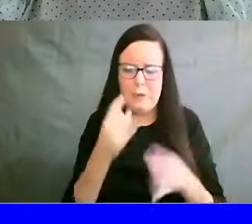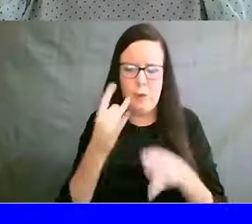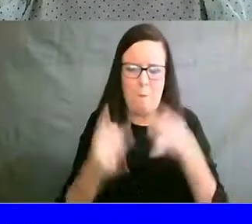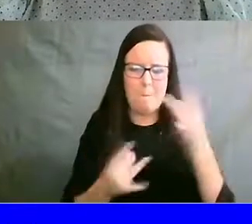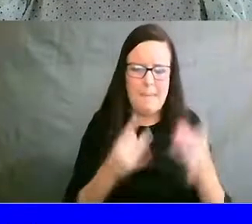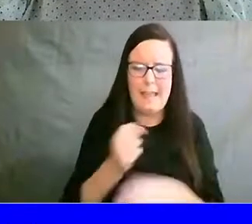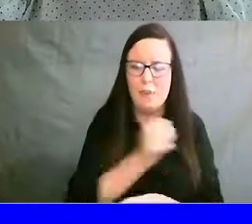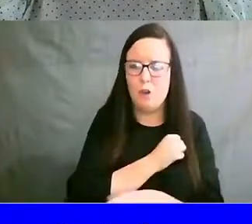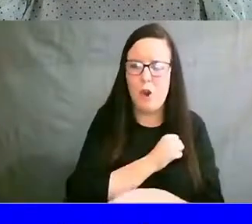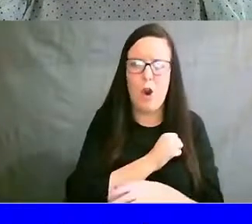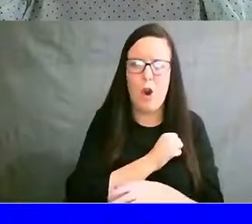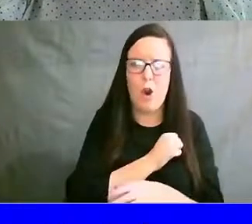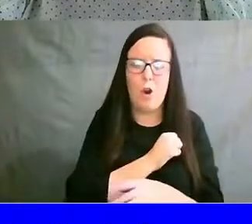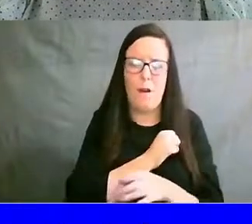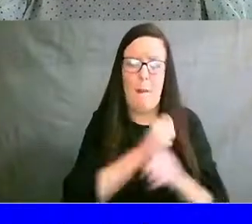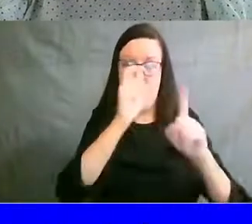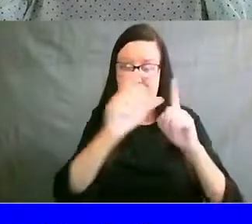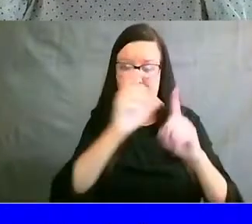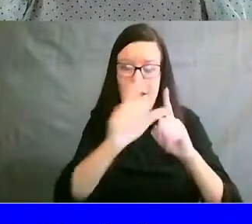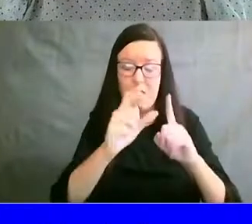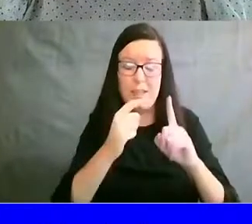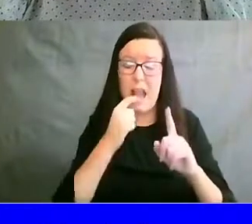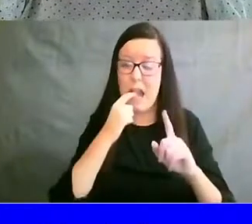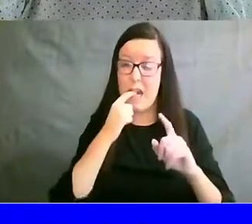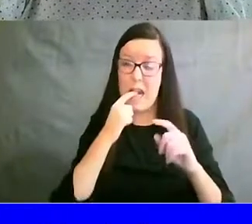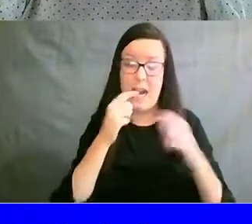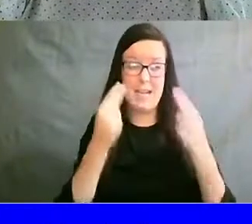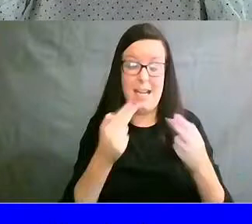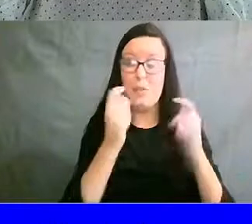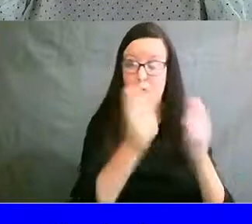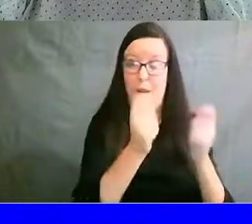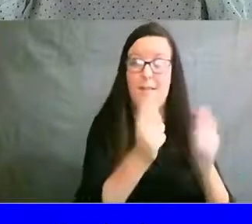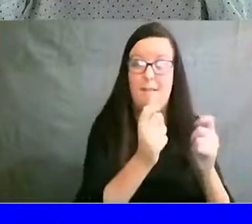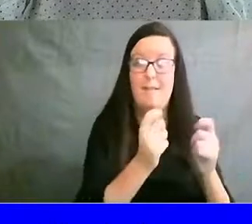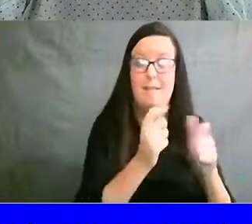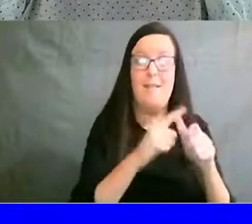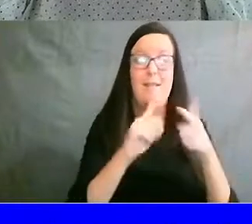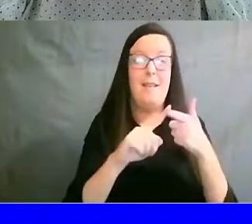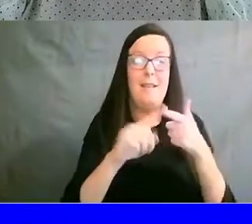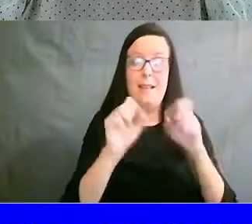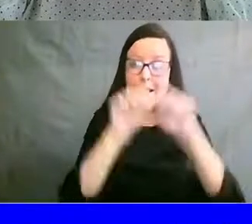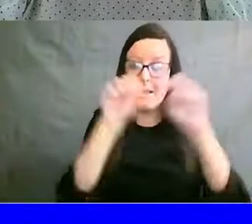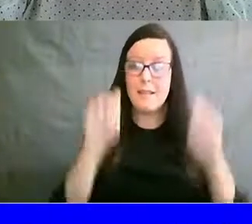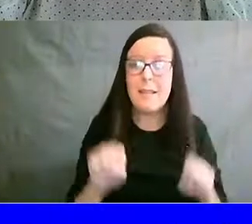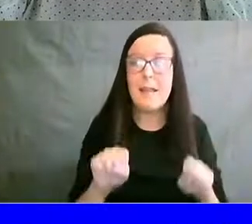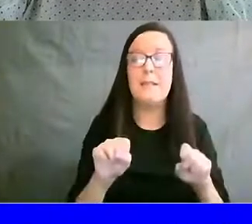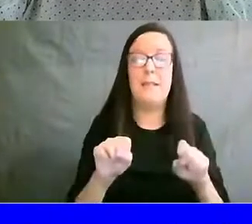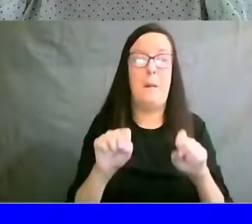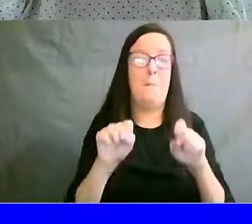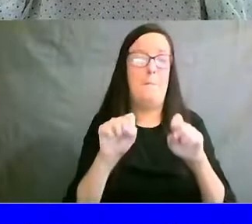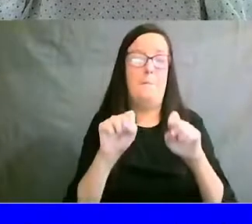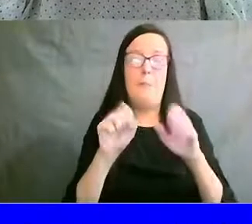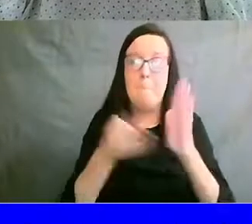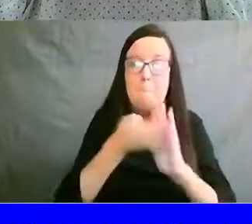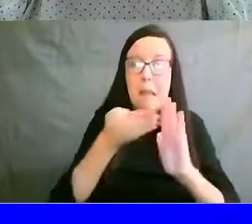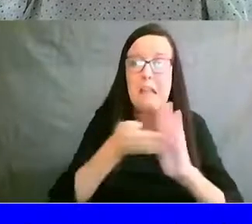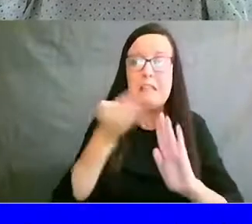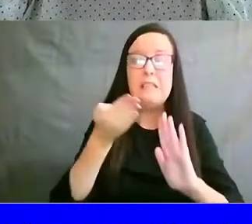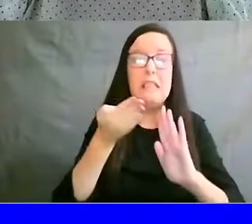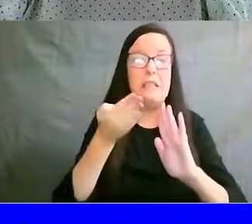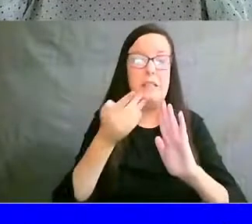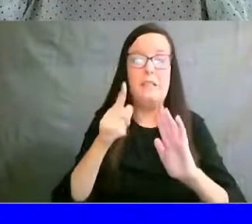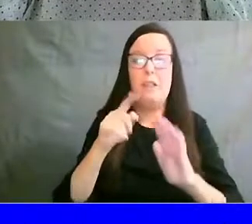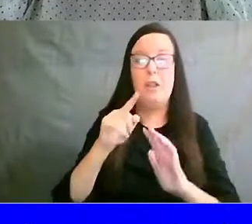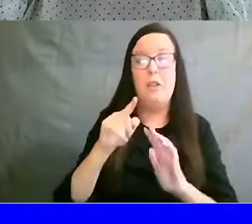legal professionals are properly trained around communication, that our systems, our court buildings, as Justice Mary Irvin